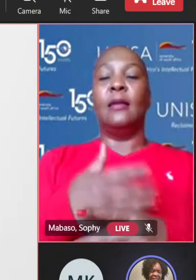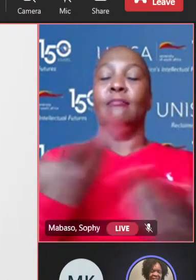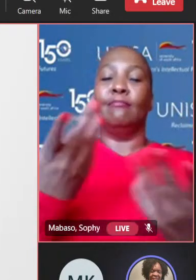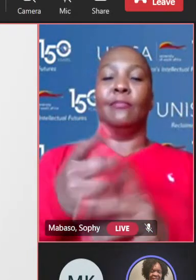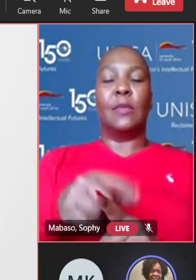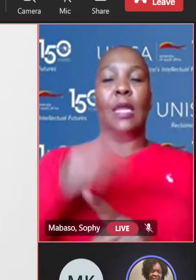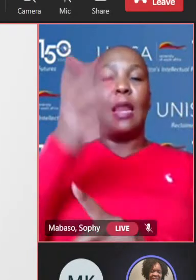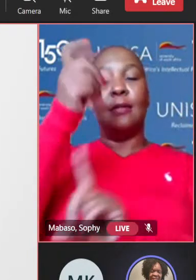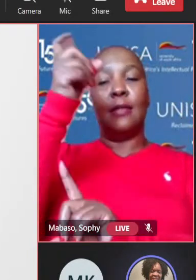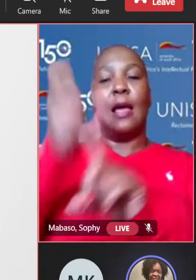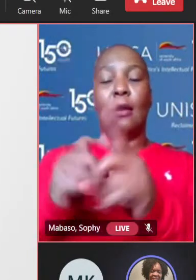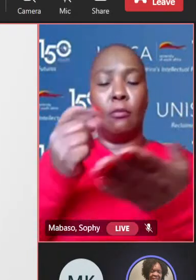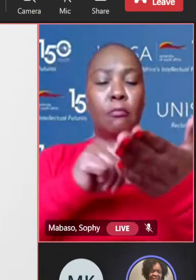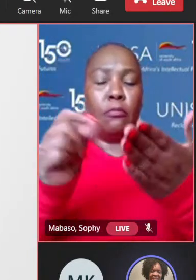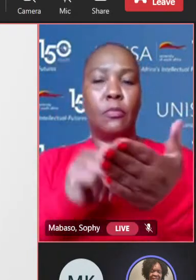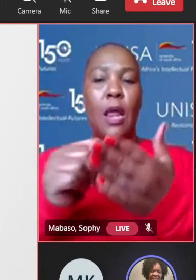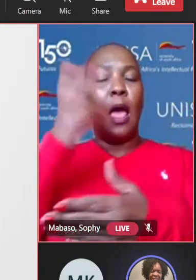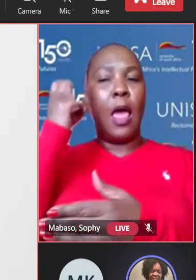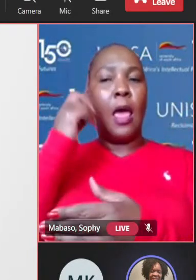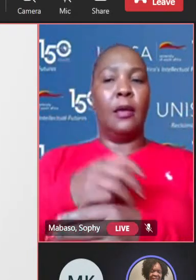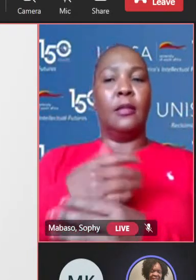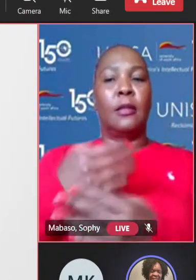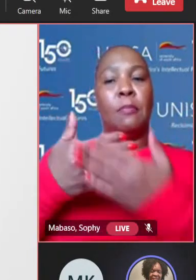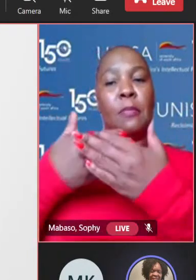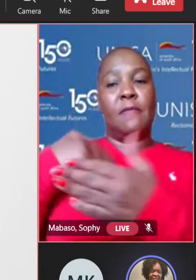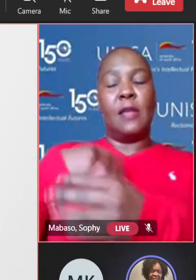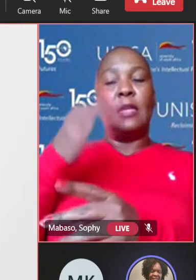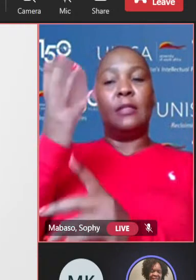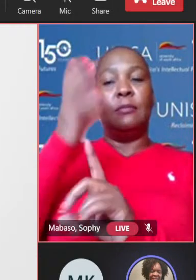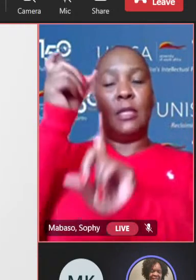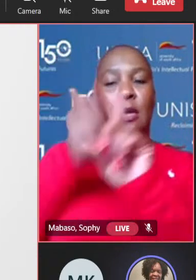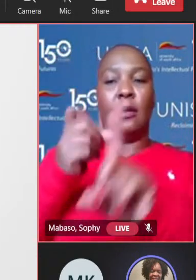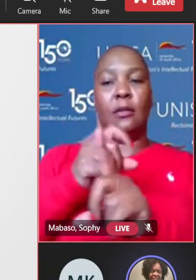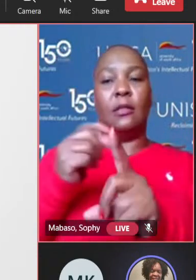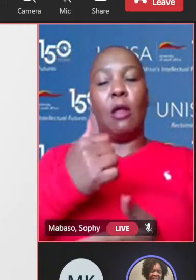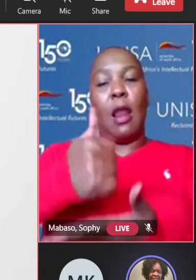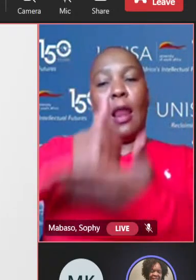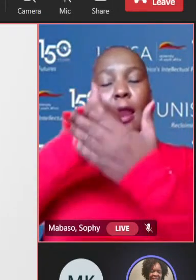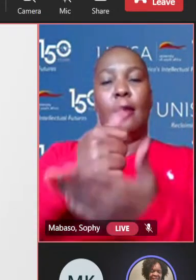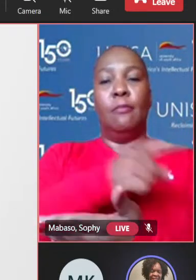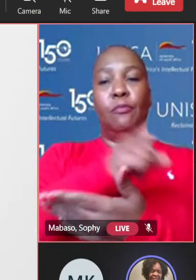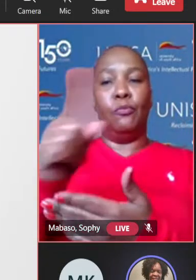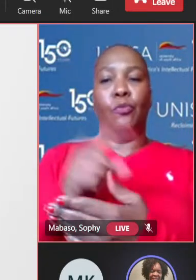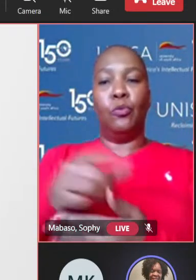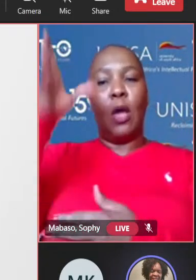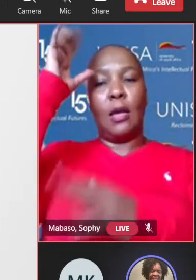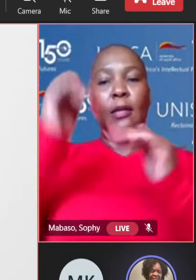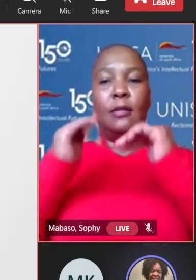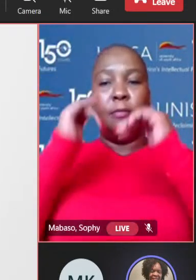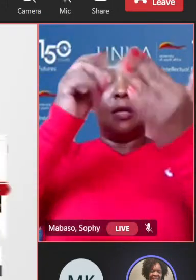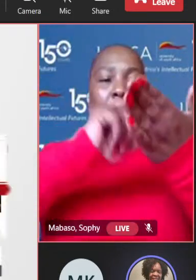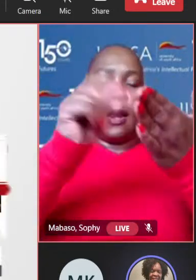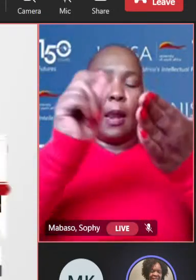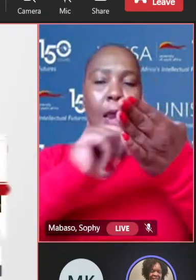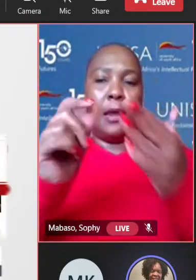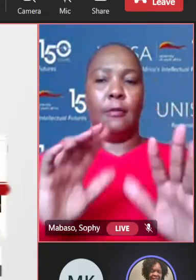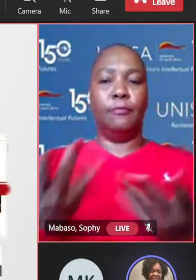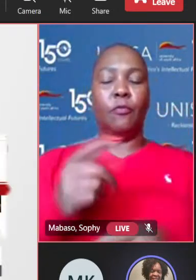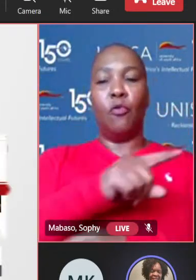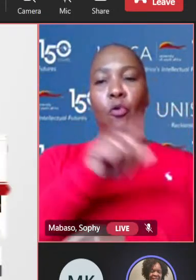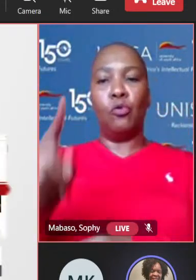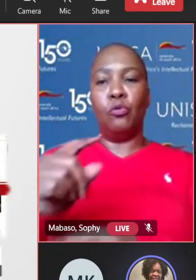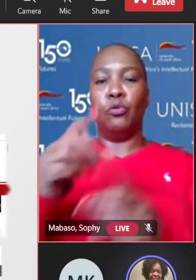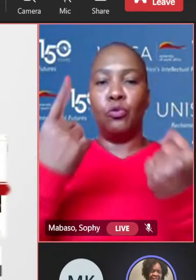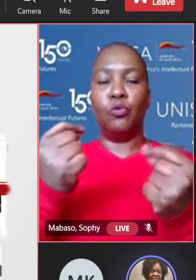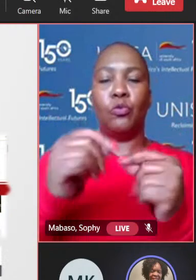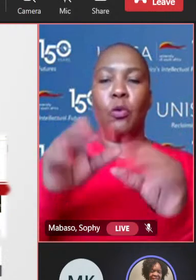I heard the previous speaker saying that at the regions, they will help you to write academically in order to do proper